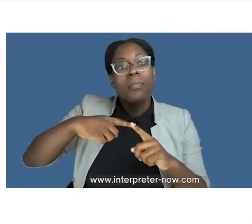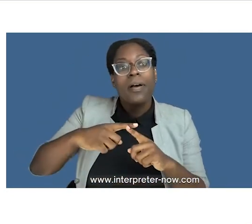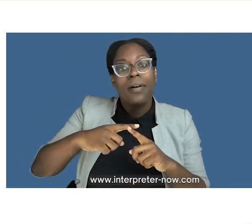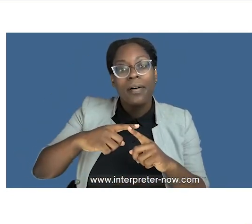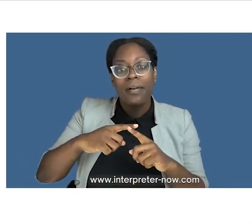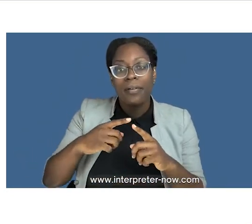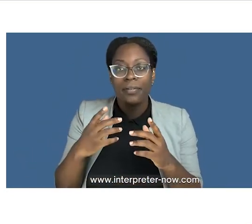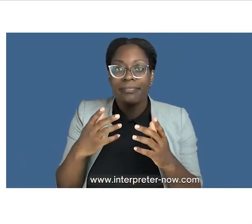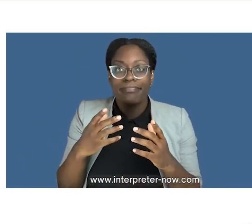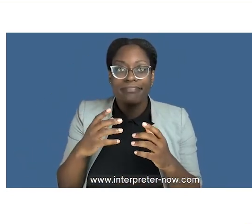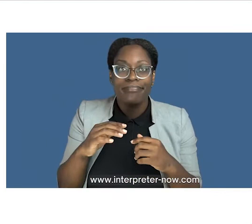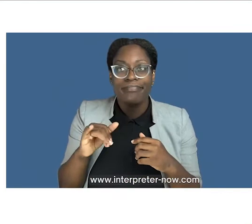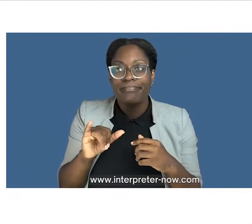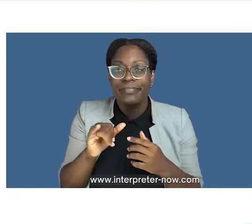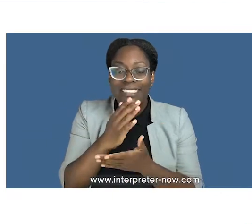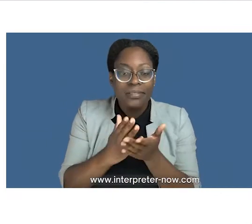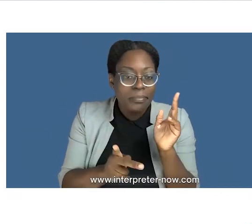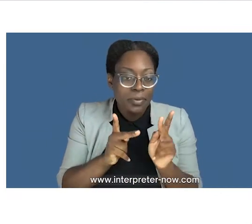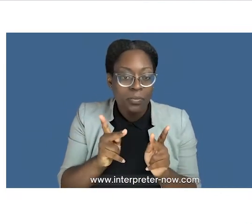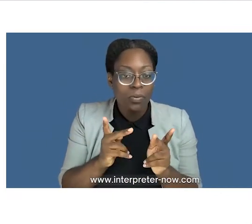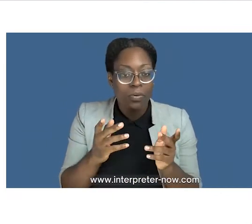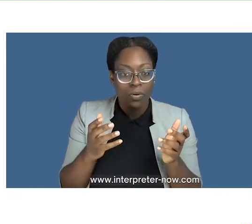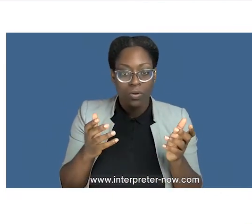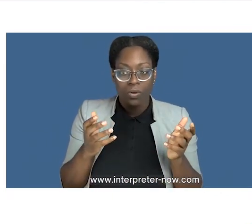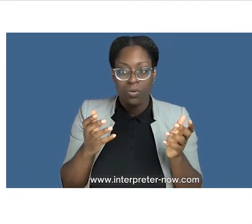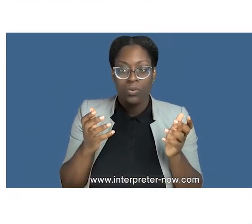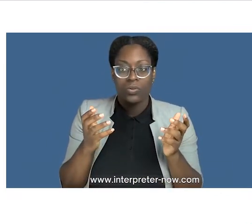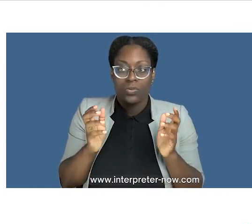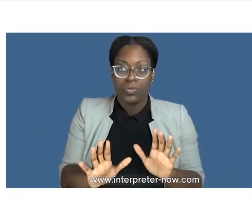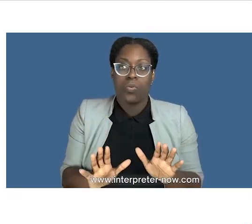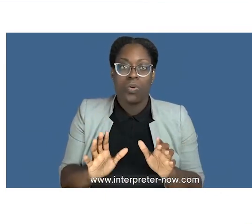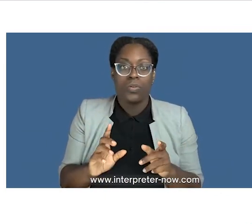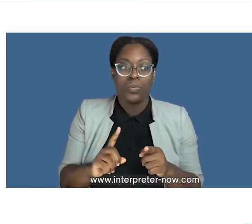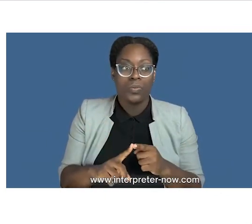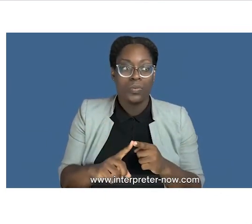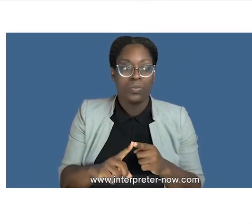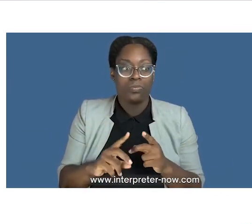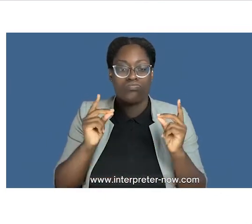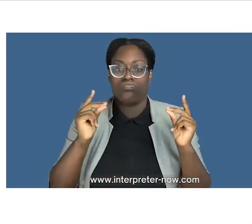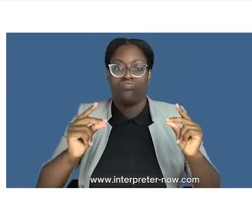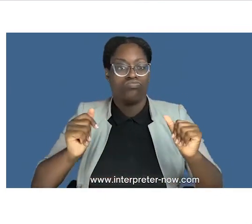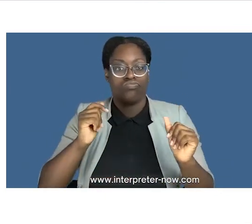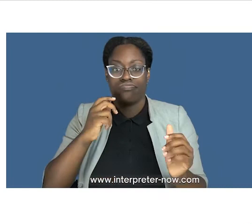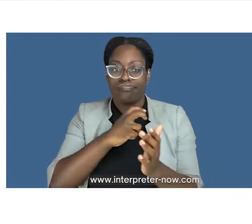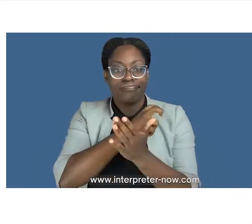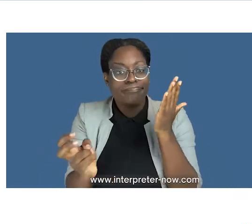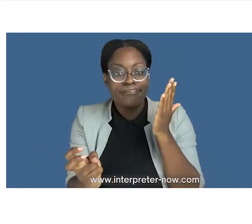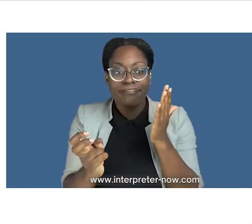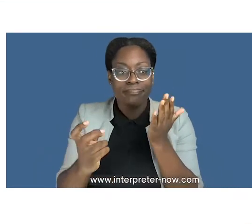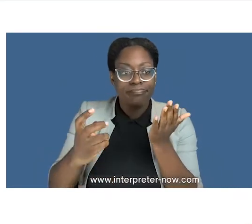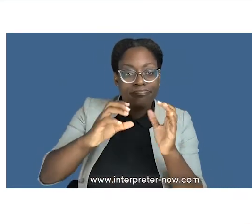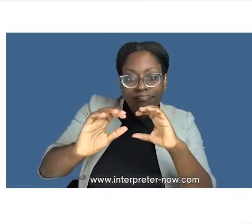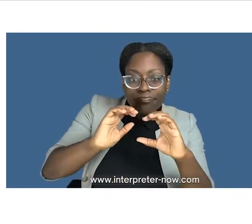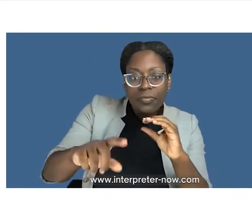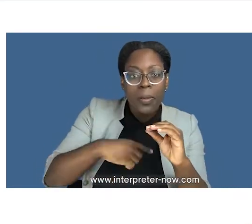their learning process and in the process of creating change. For other people, they don't want to. Some people don't want to have those